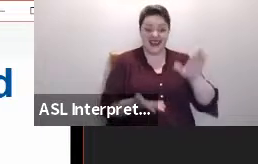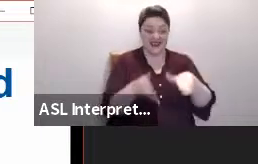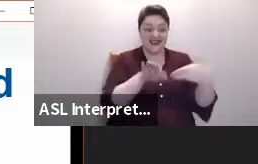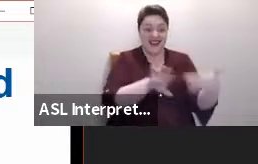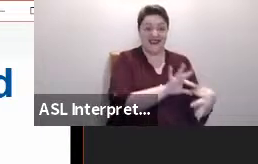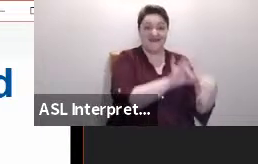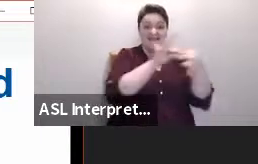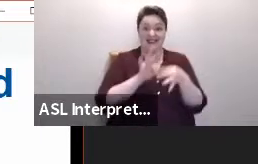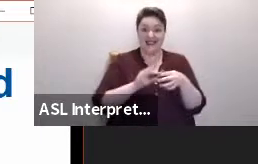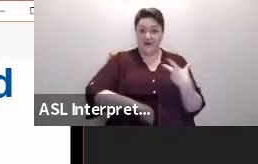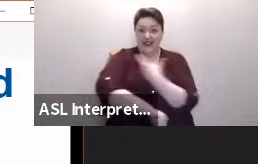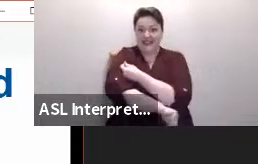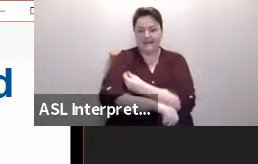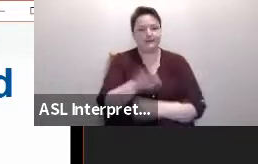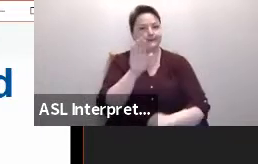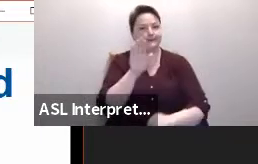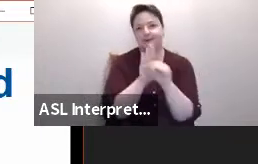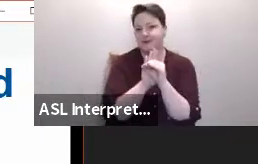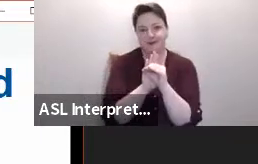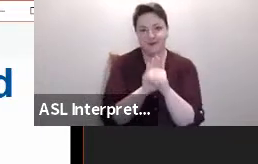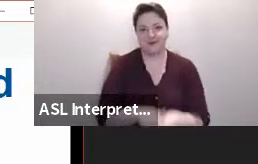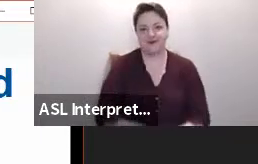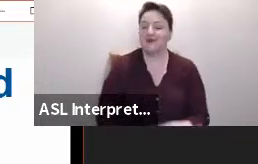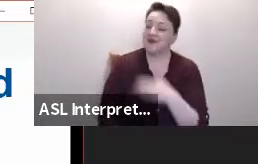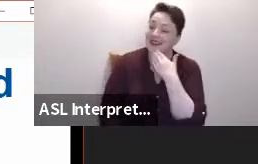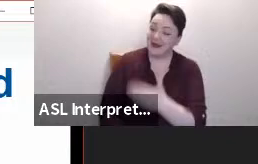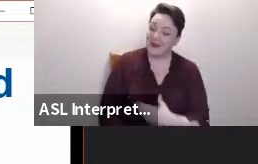vaccines. Thank you.